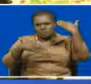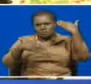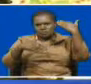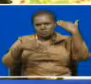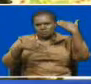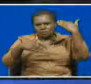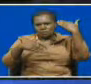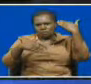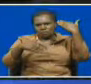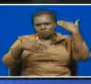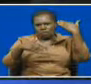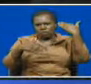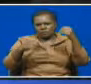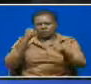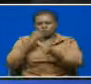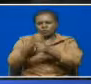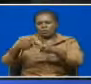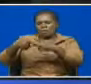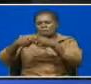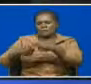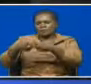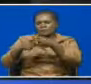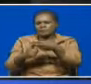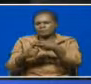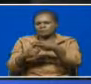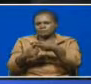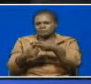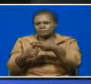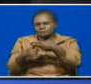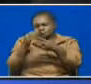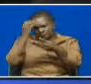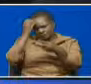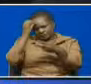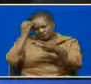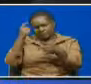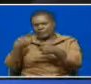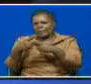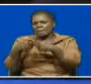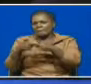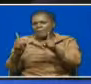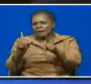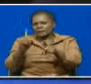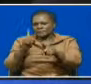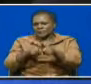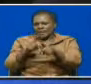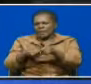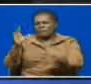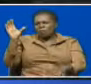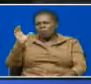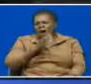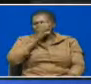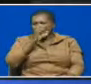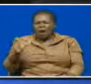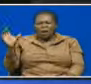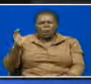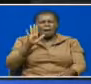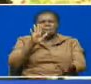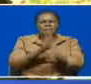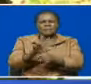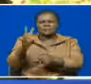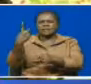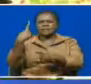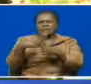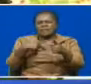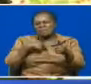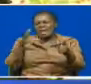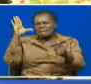JAB student to do mechanical engineering. However, because of my drinking, while I was in second year, I was not able to